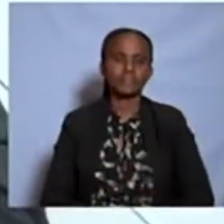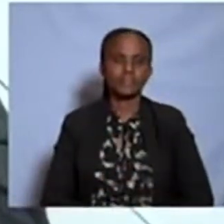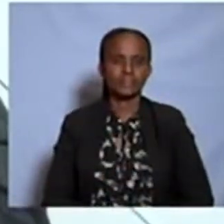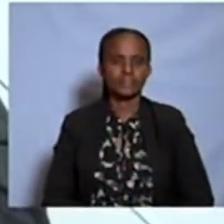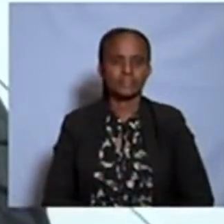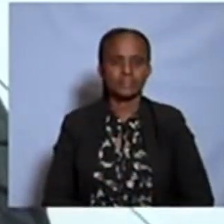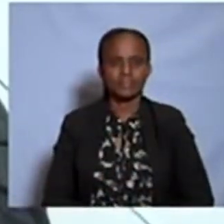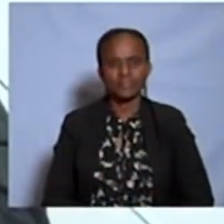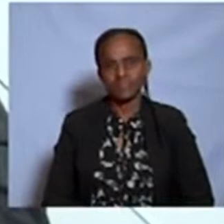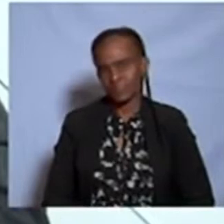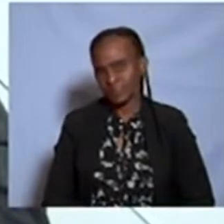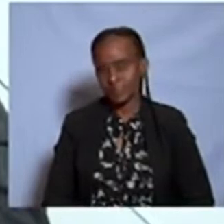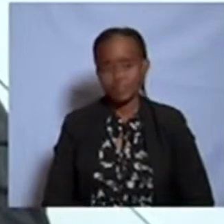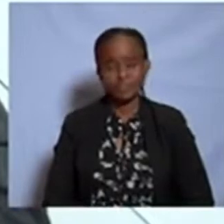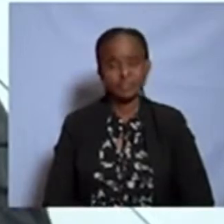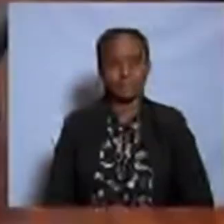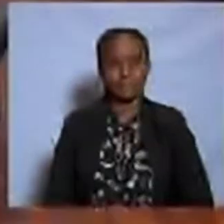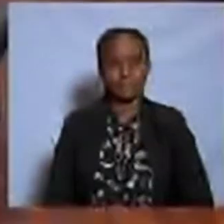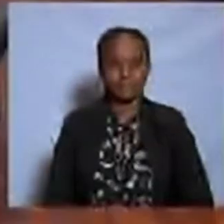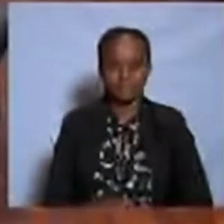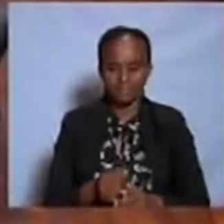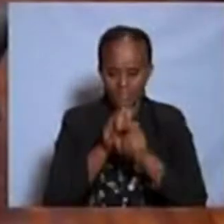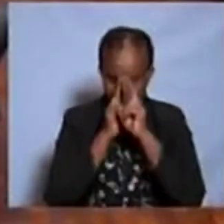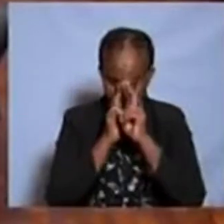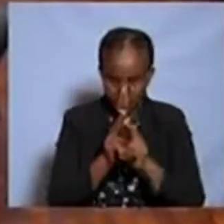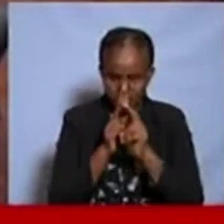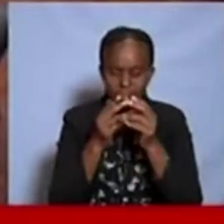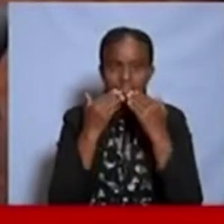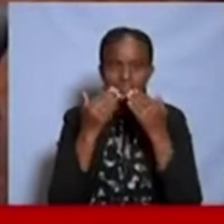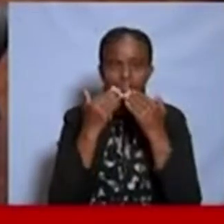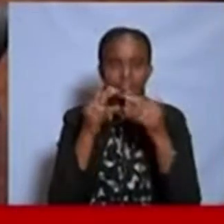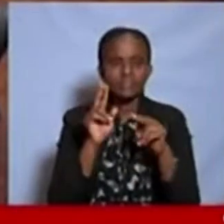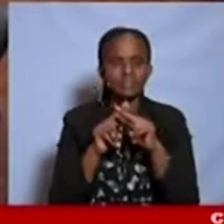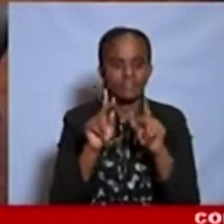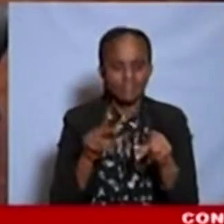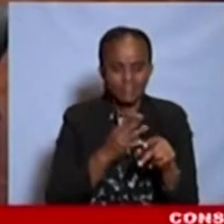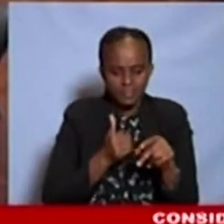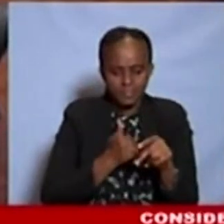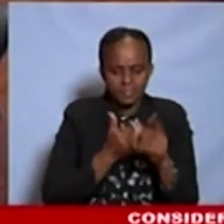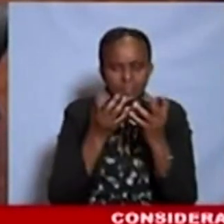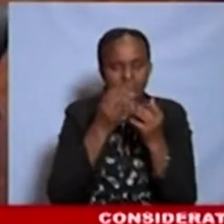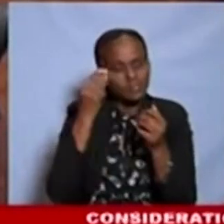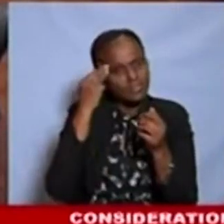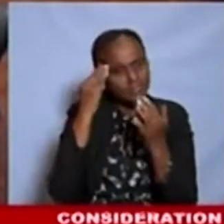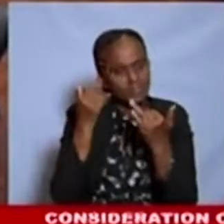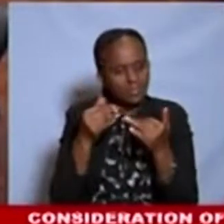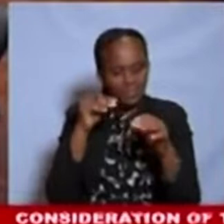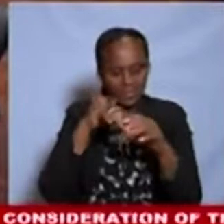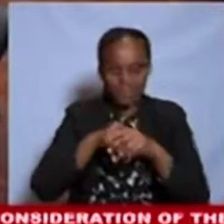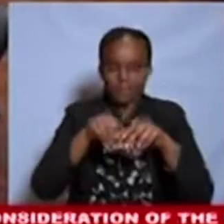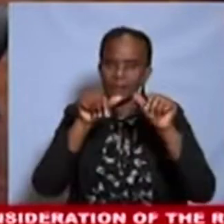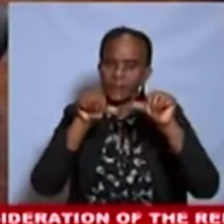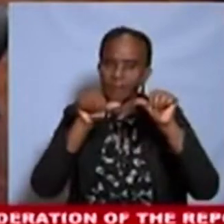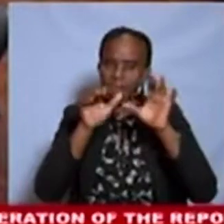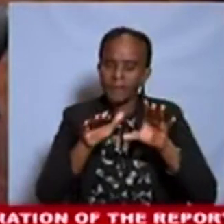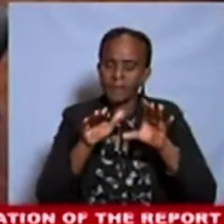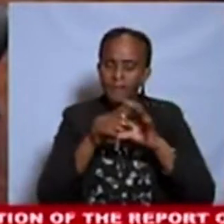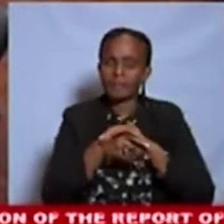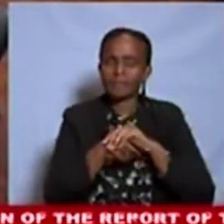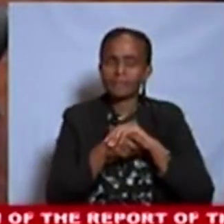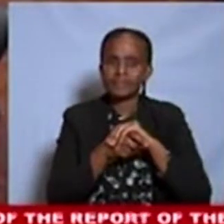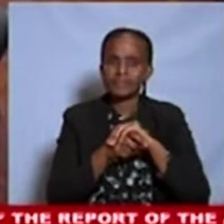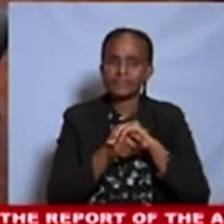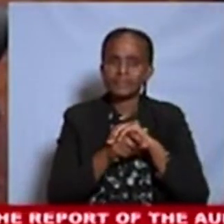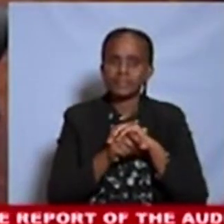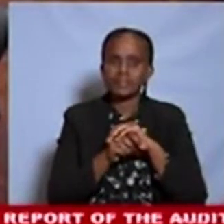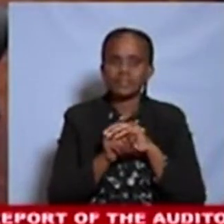Yes, Honorable. Thank you very much. Chair, I would want to find out from the internal auditor